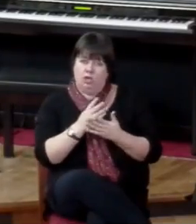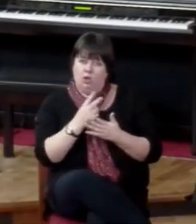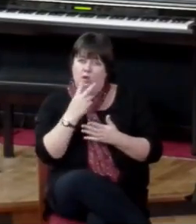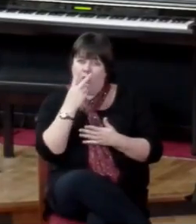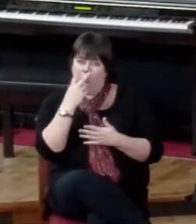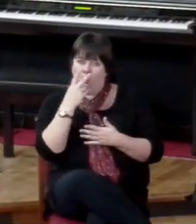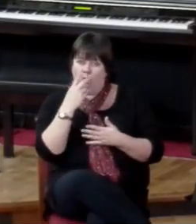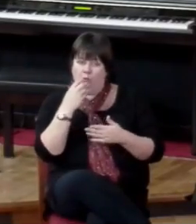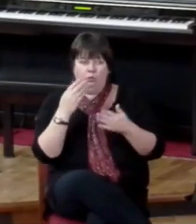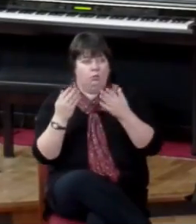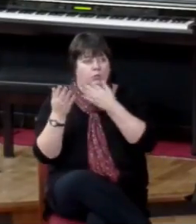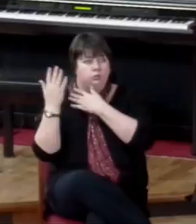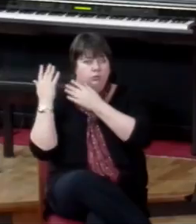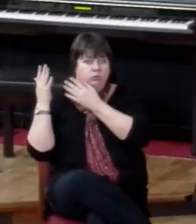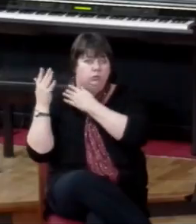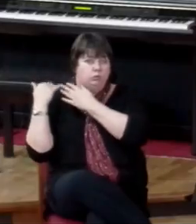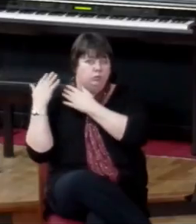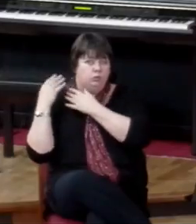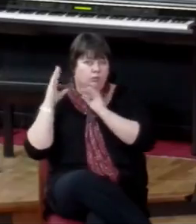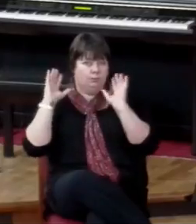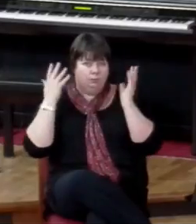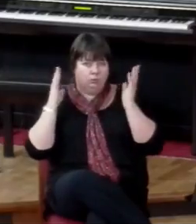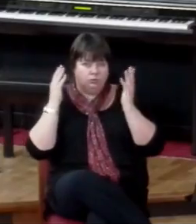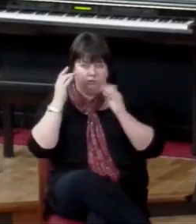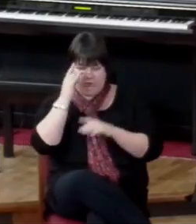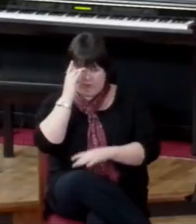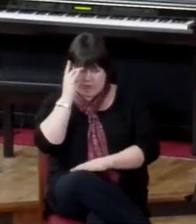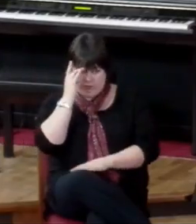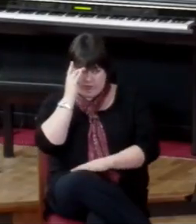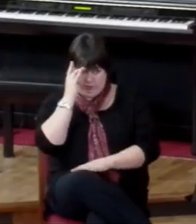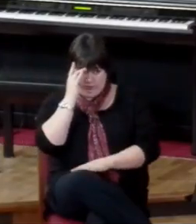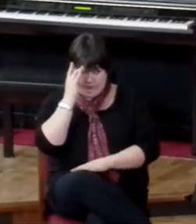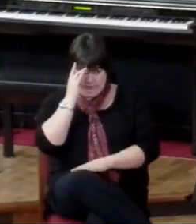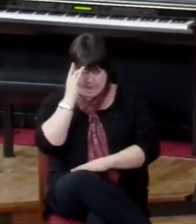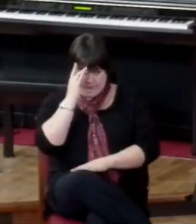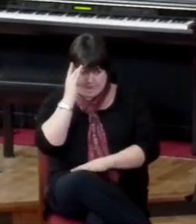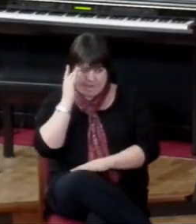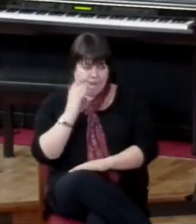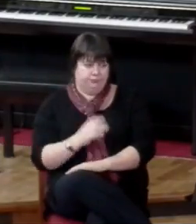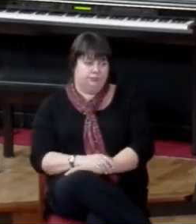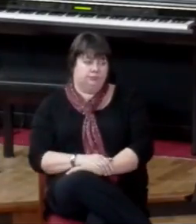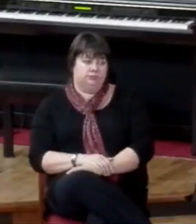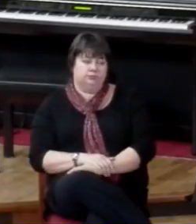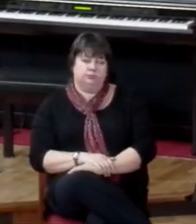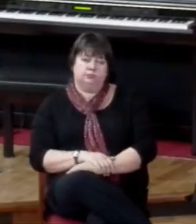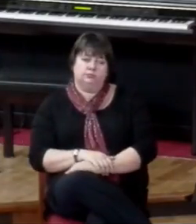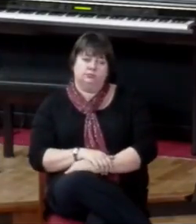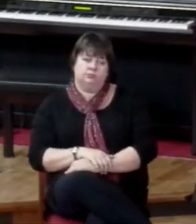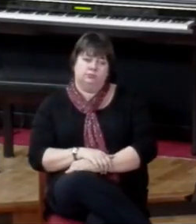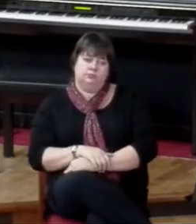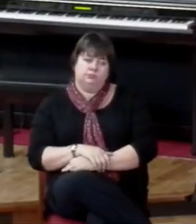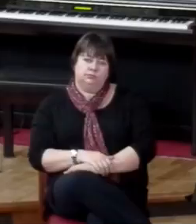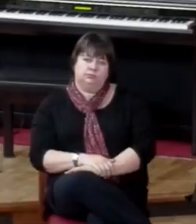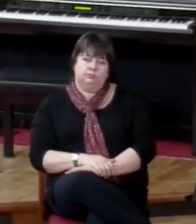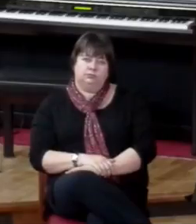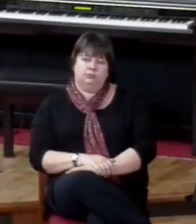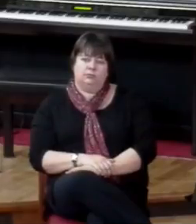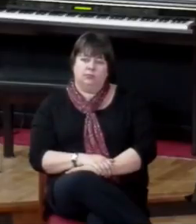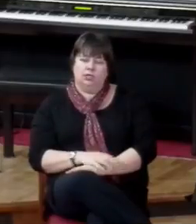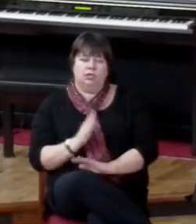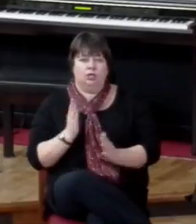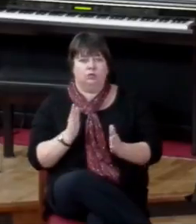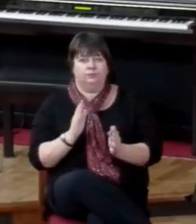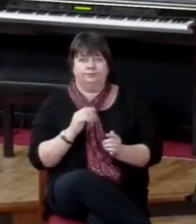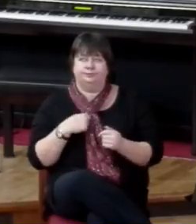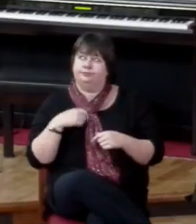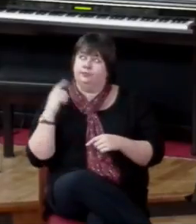traditional tune as we sing Psalm 84. It doesn't get much more traditional than singing it from the Scottish Psalter. Let's turn our hearts